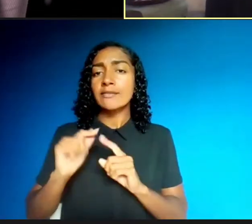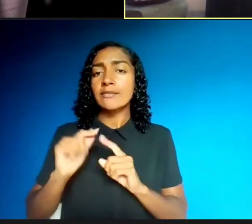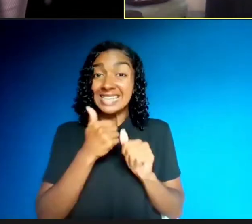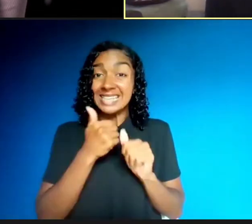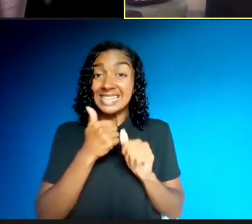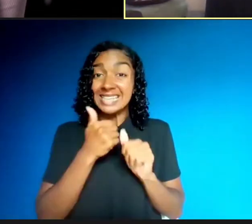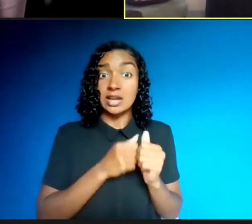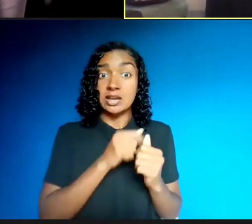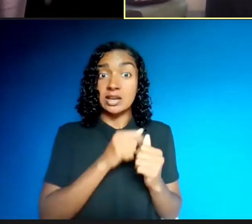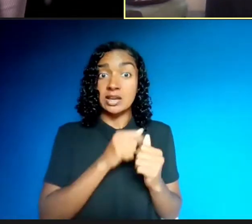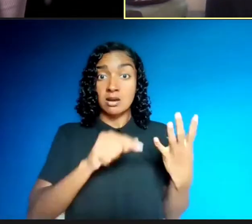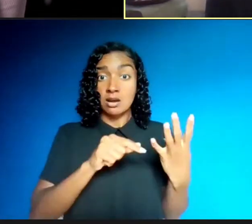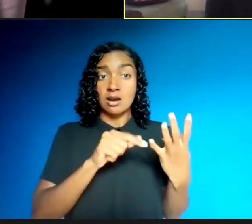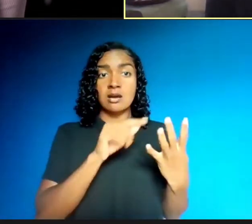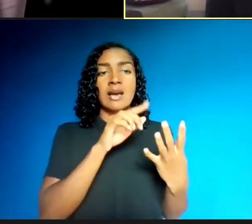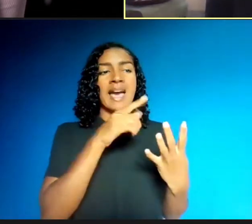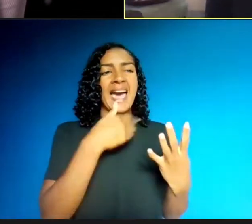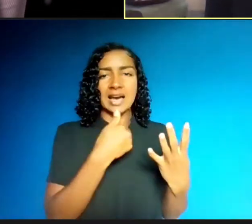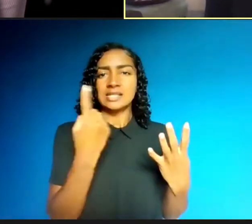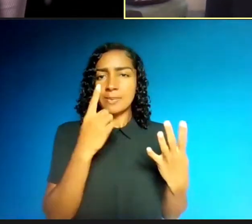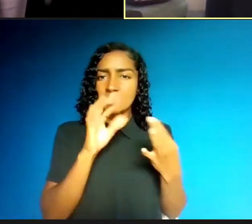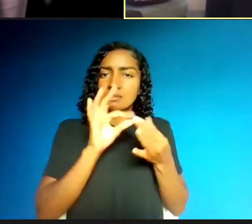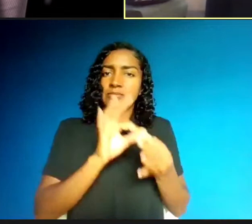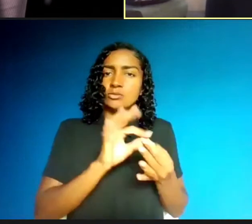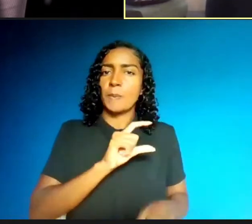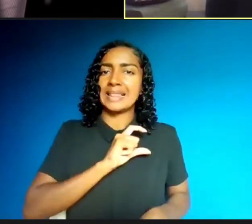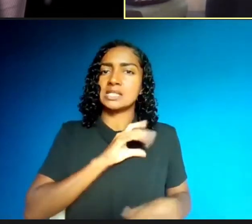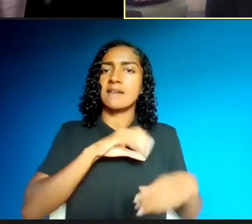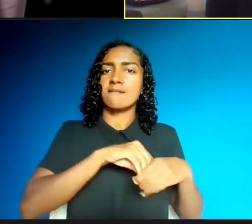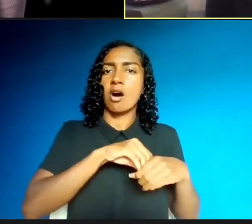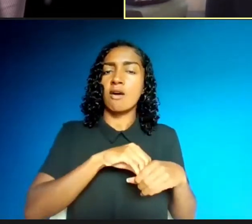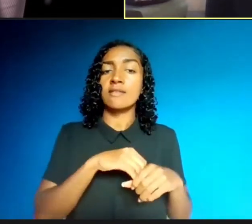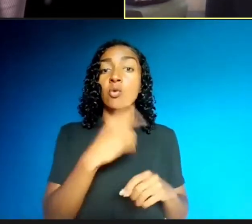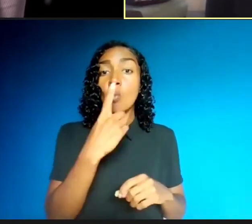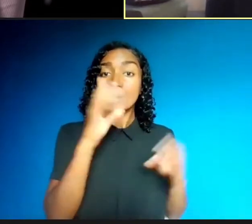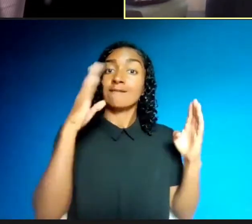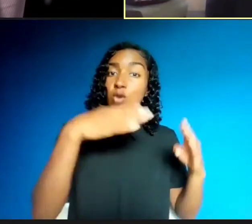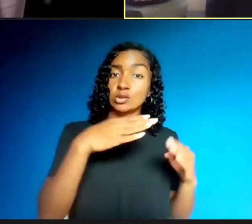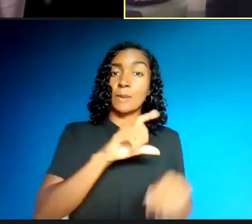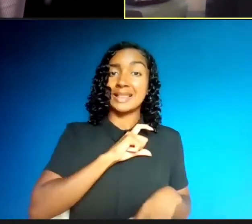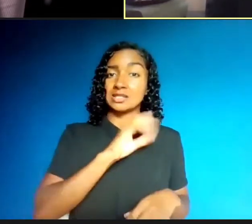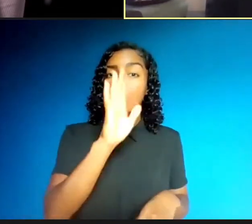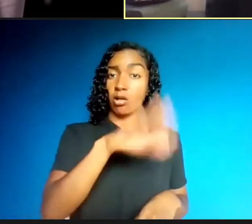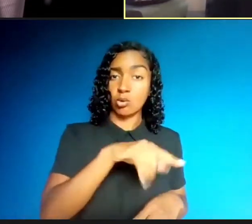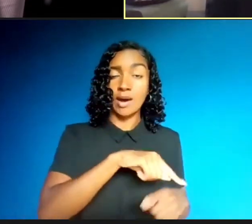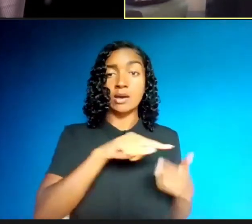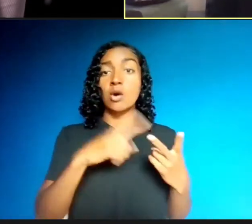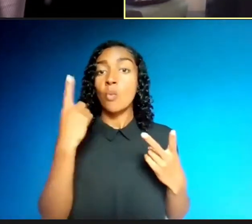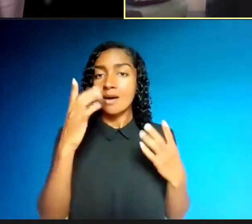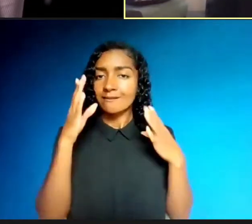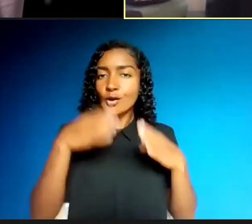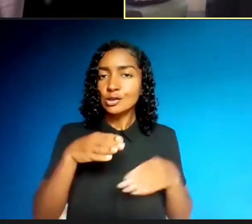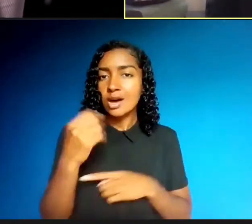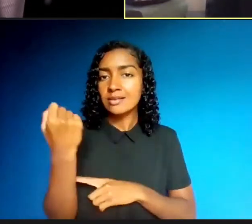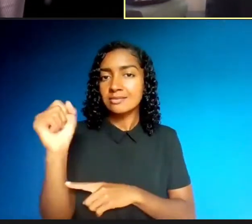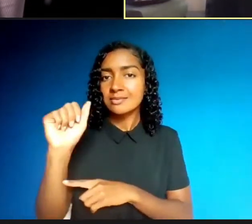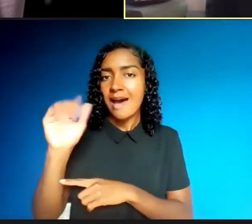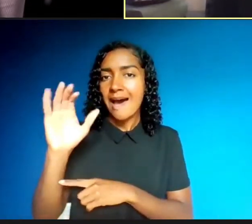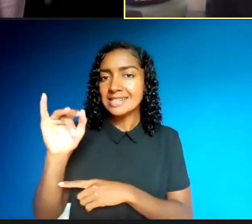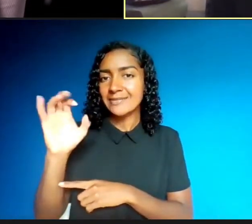about policing in it. Just by the nature of, like, if you're talking, one is about policing, one's about activism, so that's about